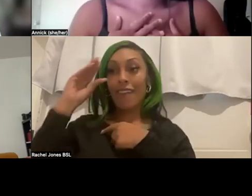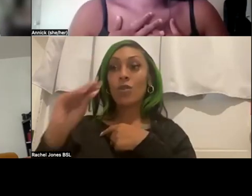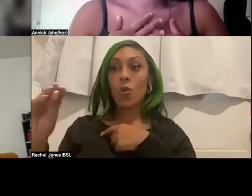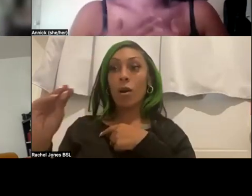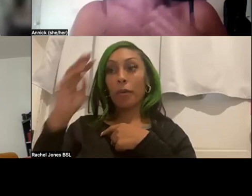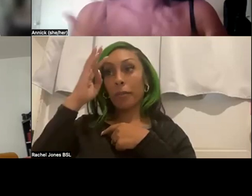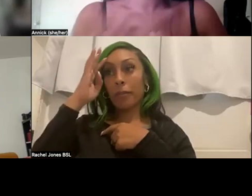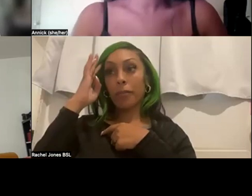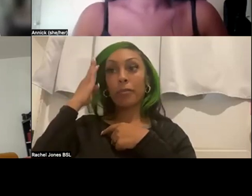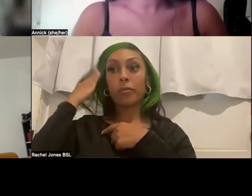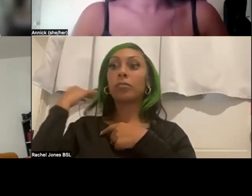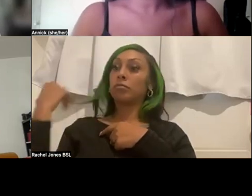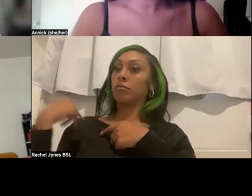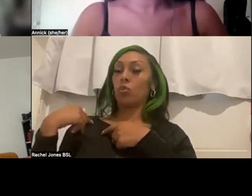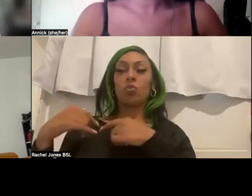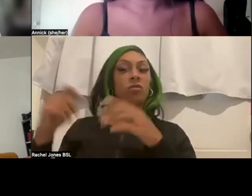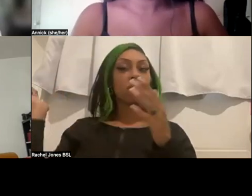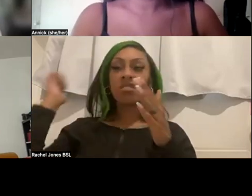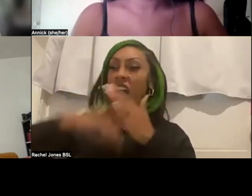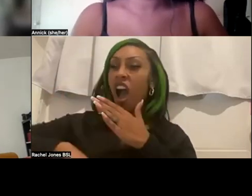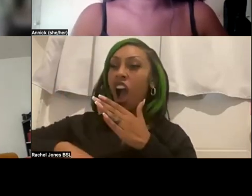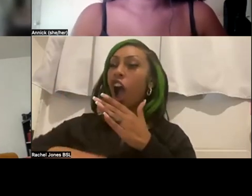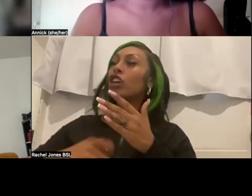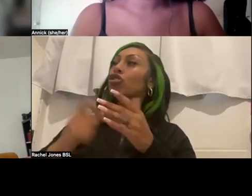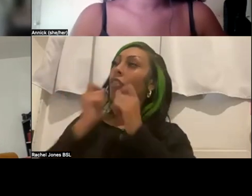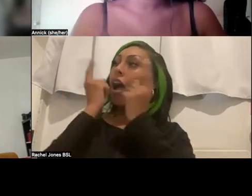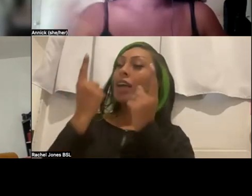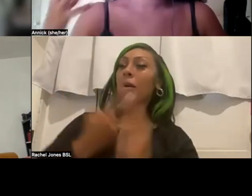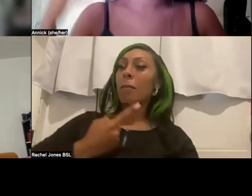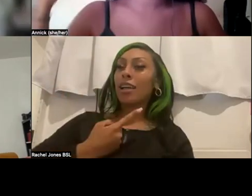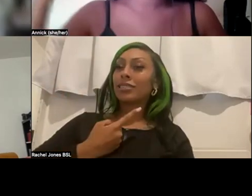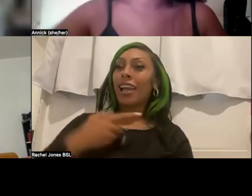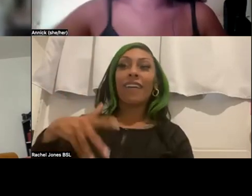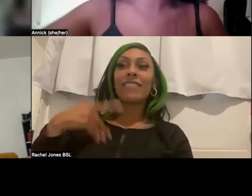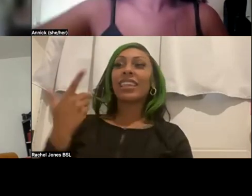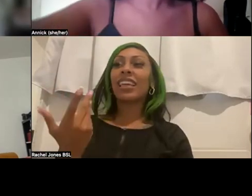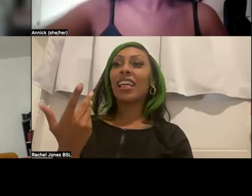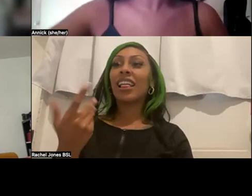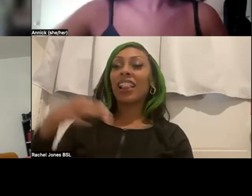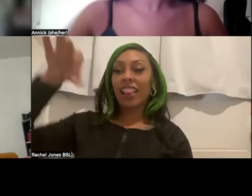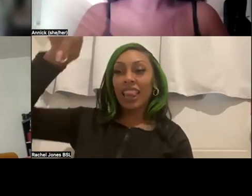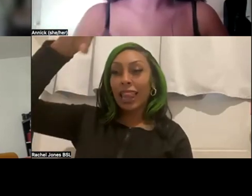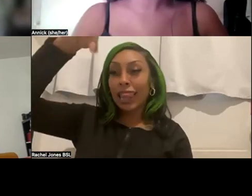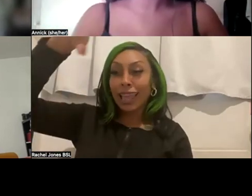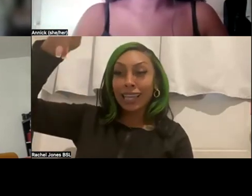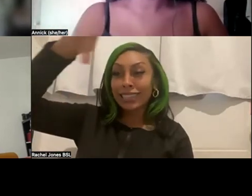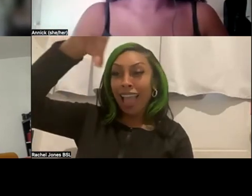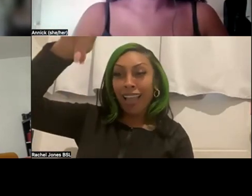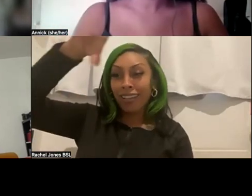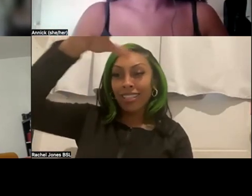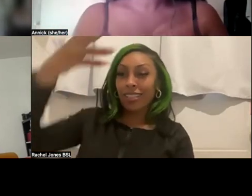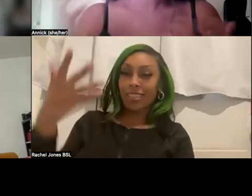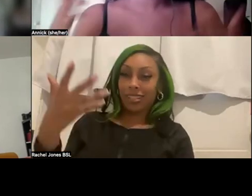I'm quite like harsh on this idea myself. I do feel like it's this kind of carrot that's being dangled in front